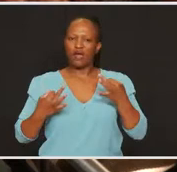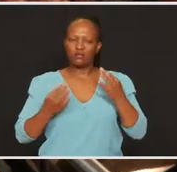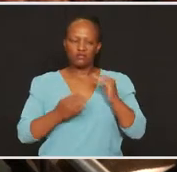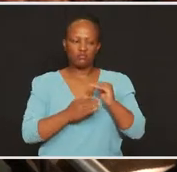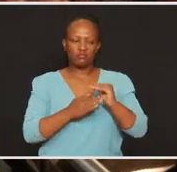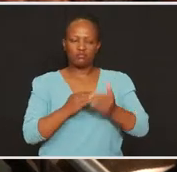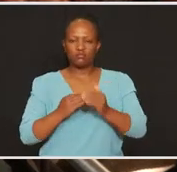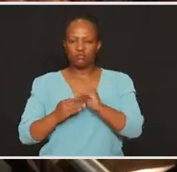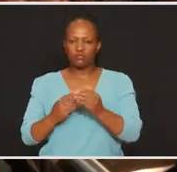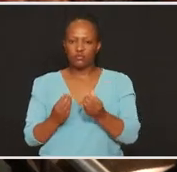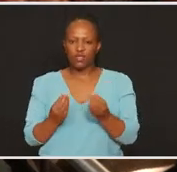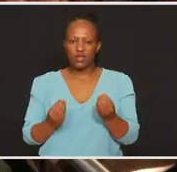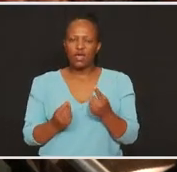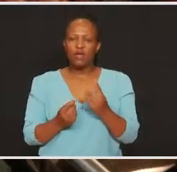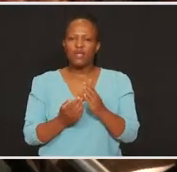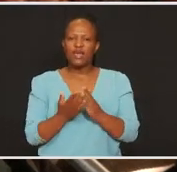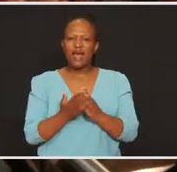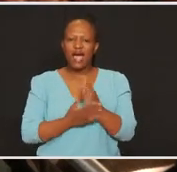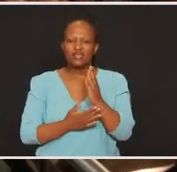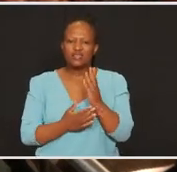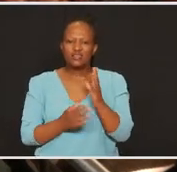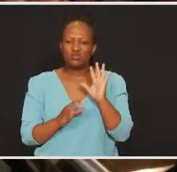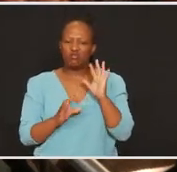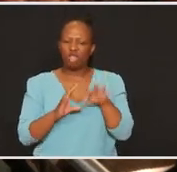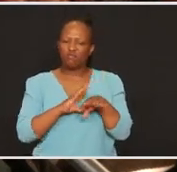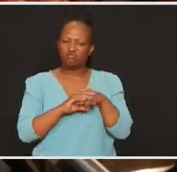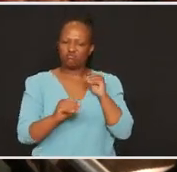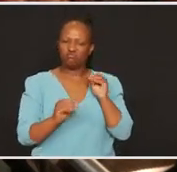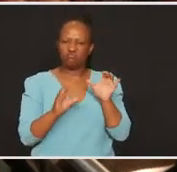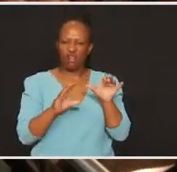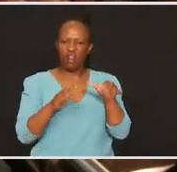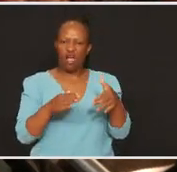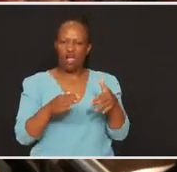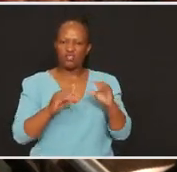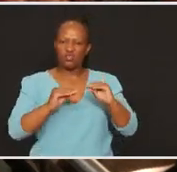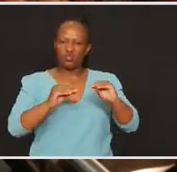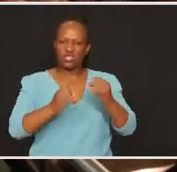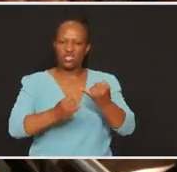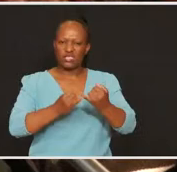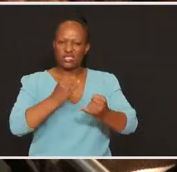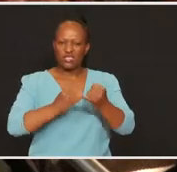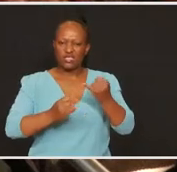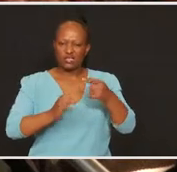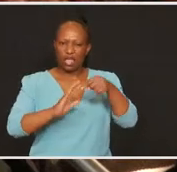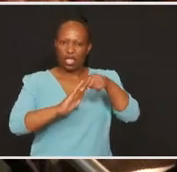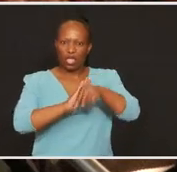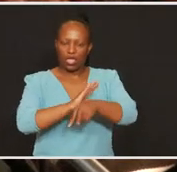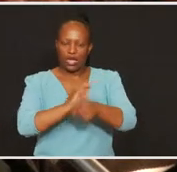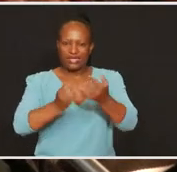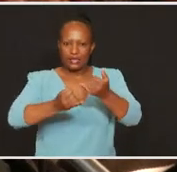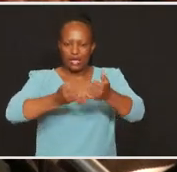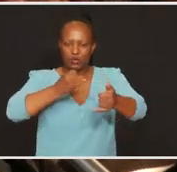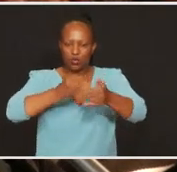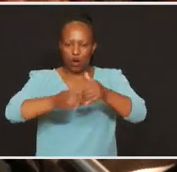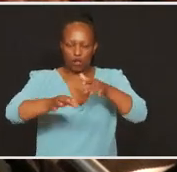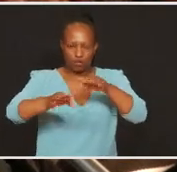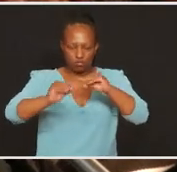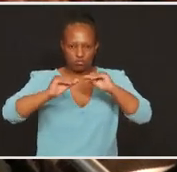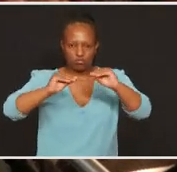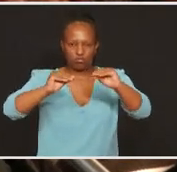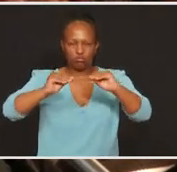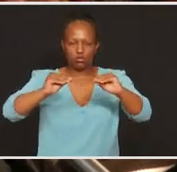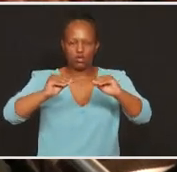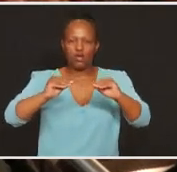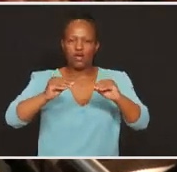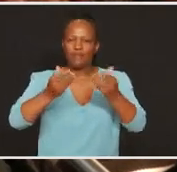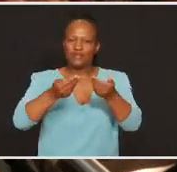right to opt from CSE classes comprehensive sexuality education cannot be